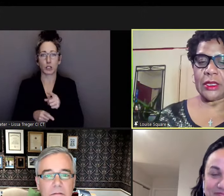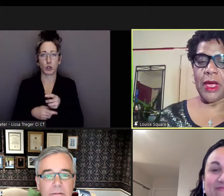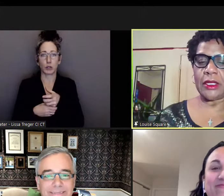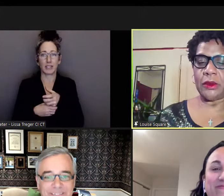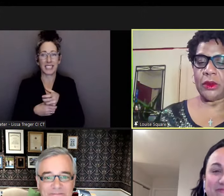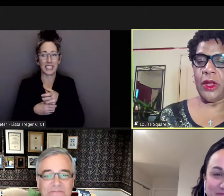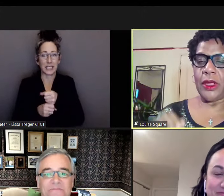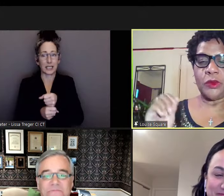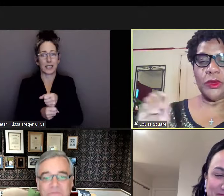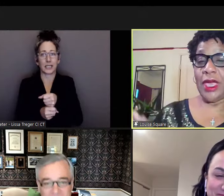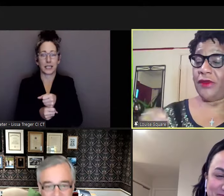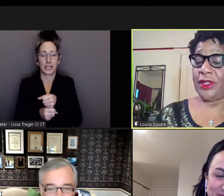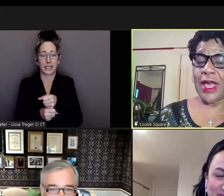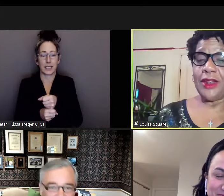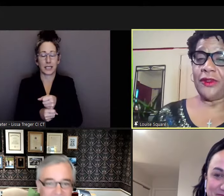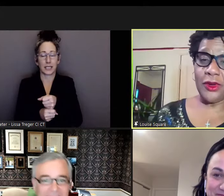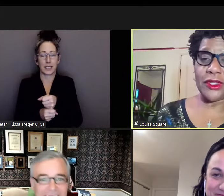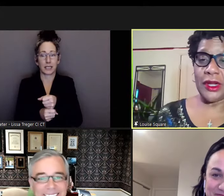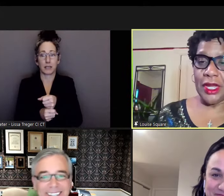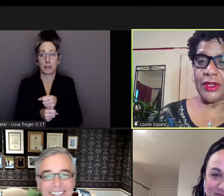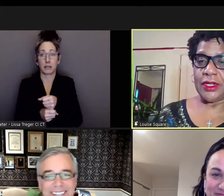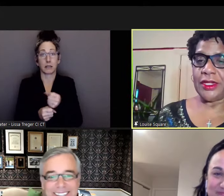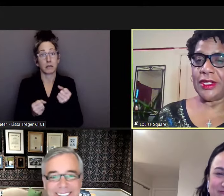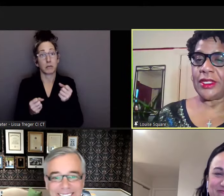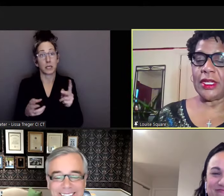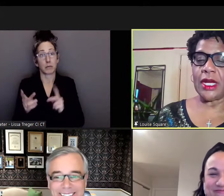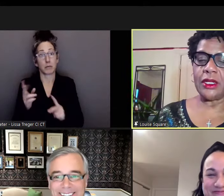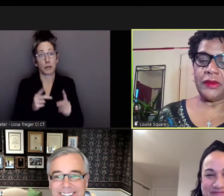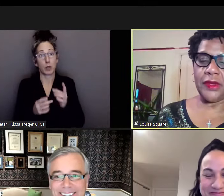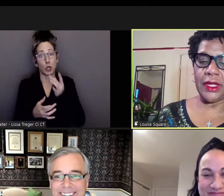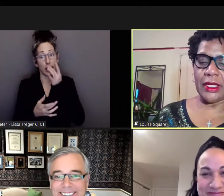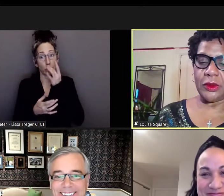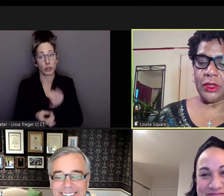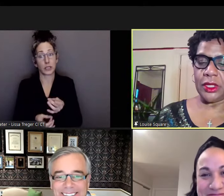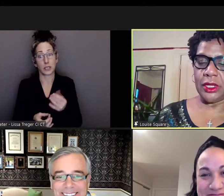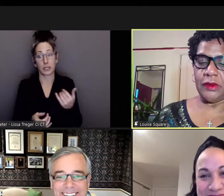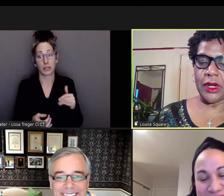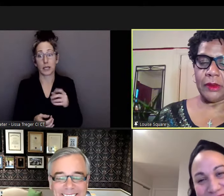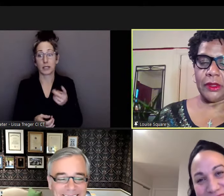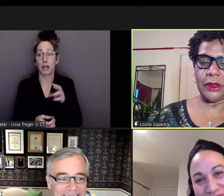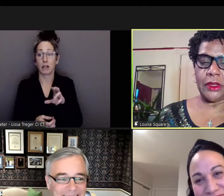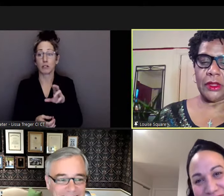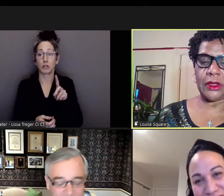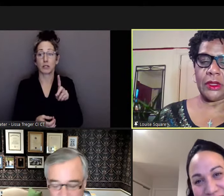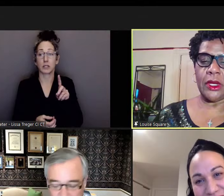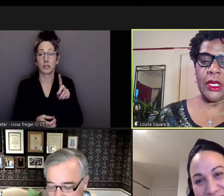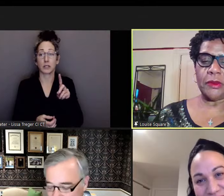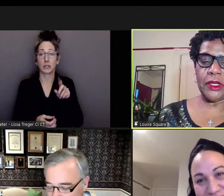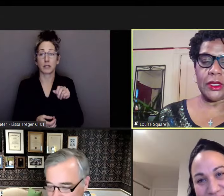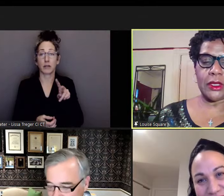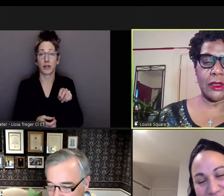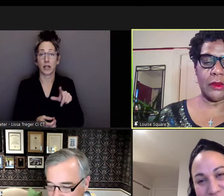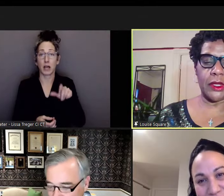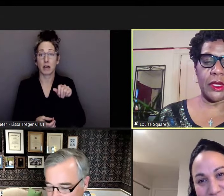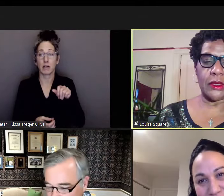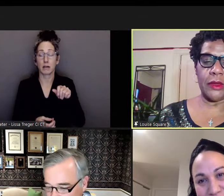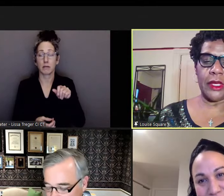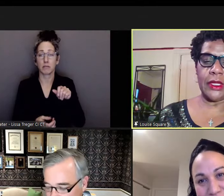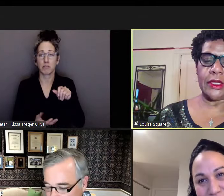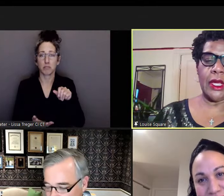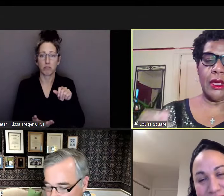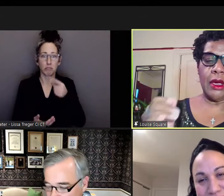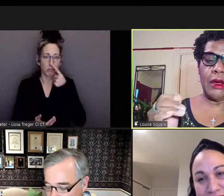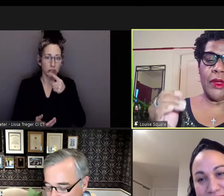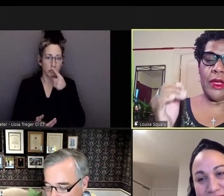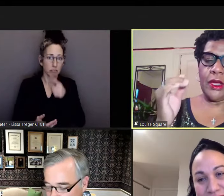as concise as possible, because we have a lot of folks that are interested in this. And Dr. Davila, I just wanted to give you an opportunity to speak to this a little bit